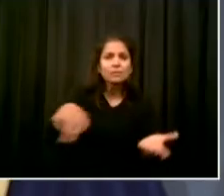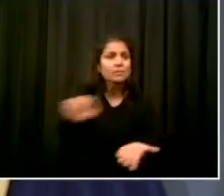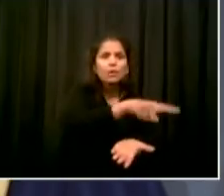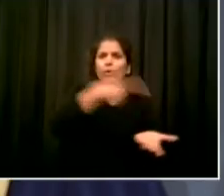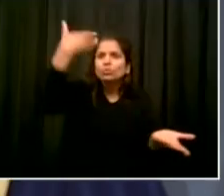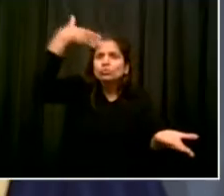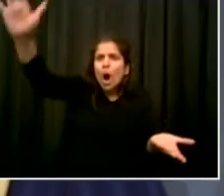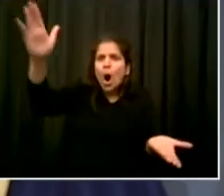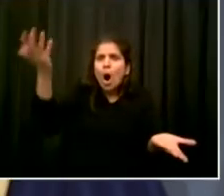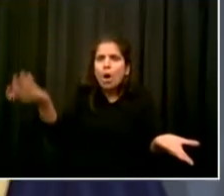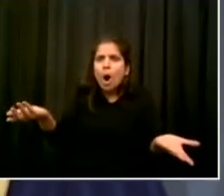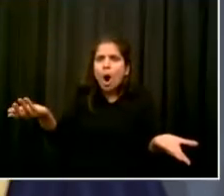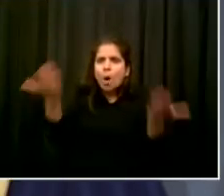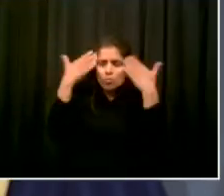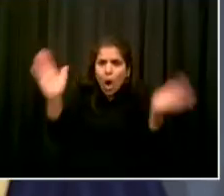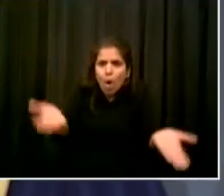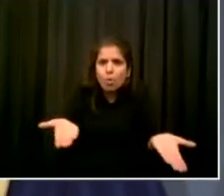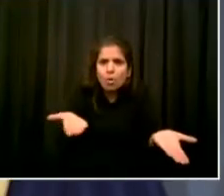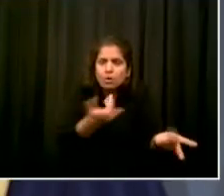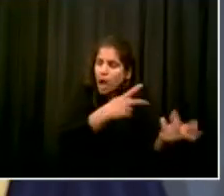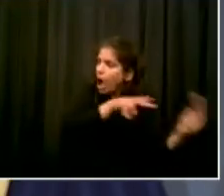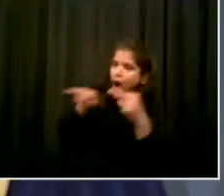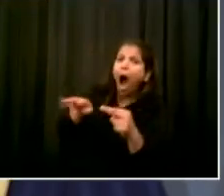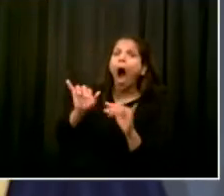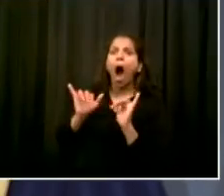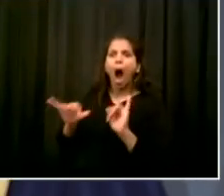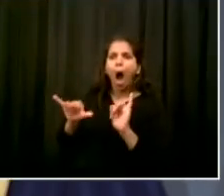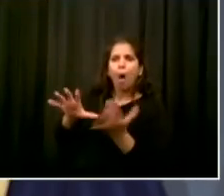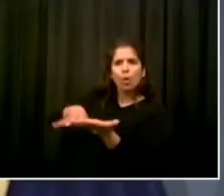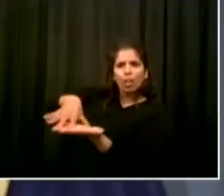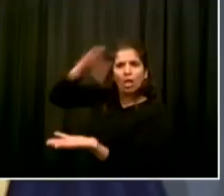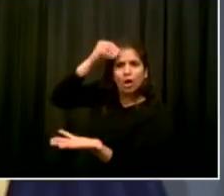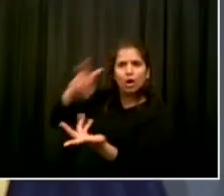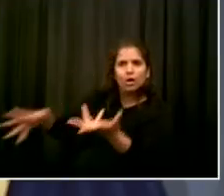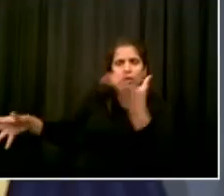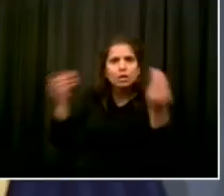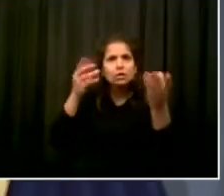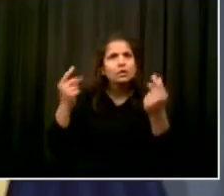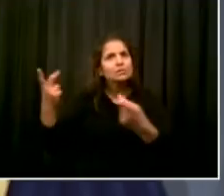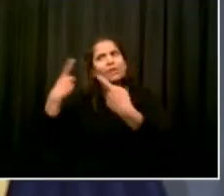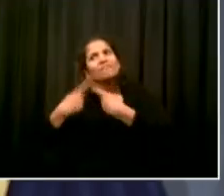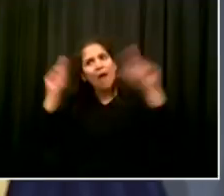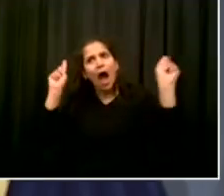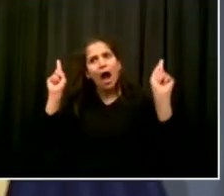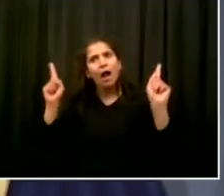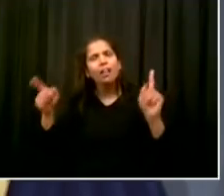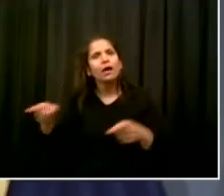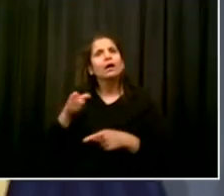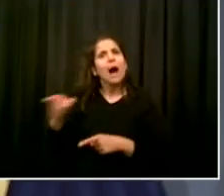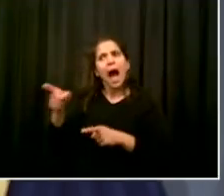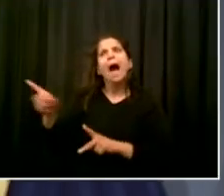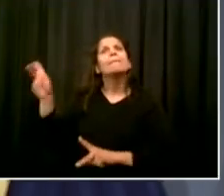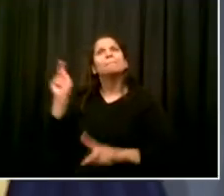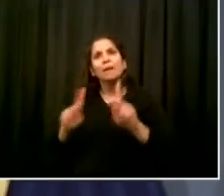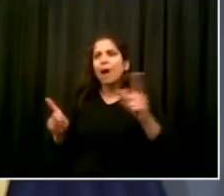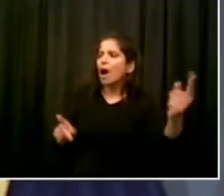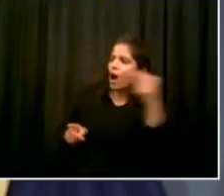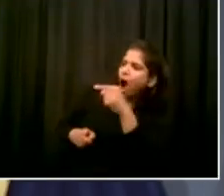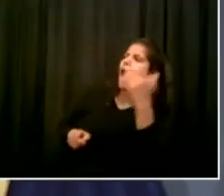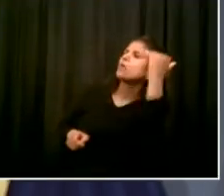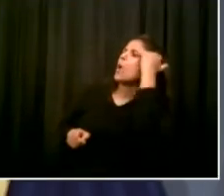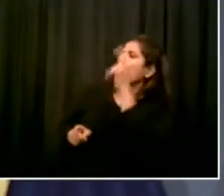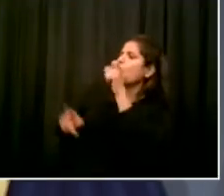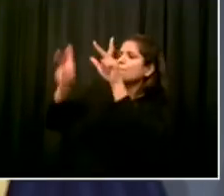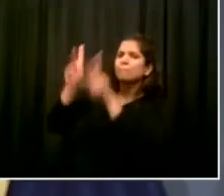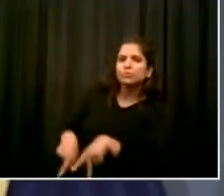policing, you know, stop and frisk got a lot of attention, getting rid of that. Settling the Central Park 5 case got a lot of attention. I don't